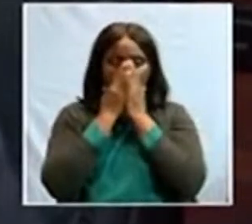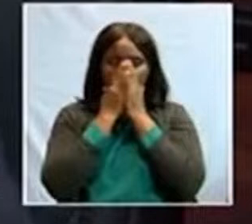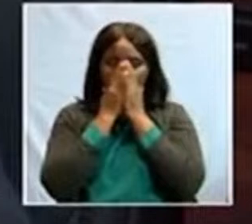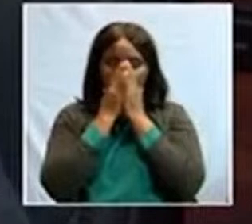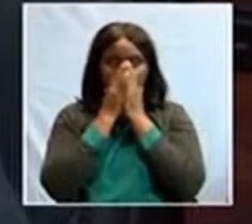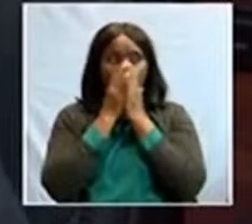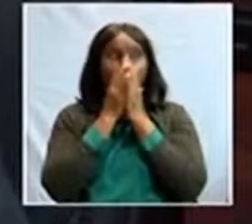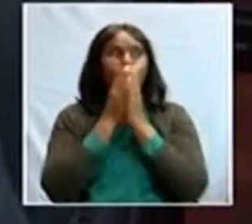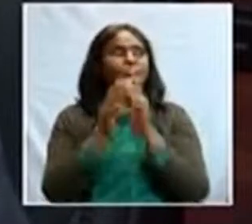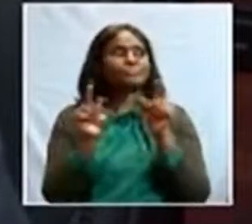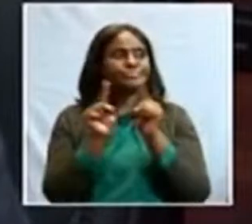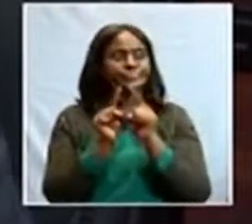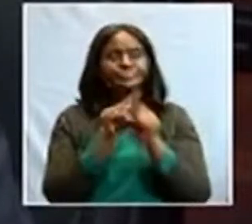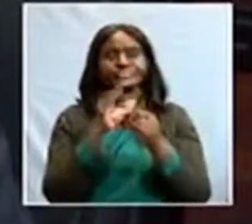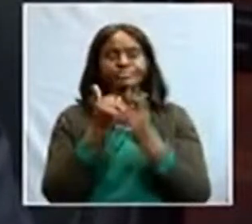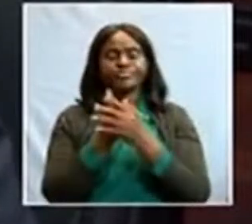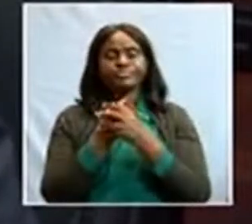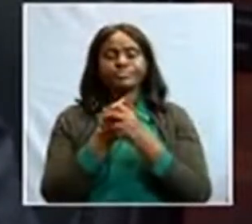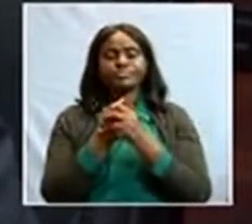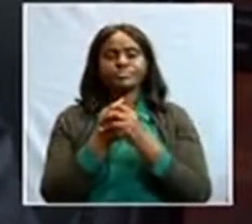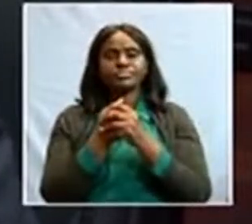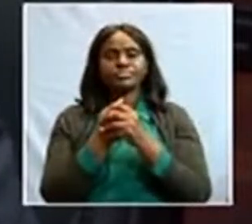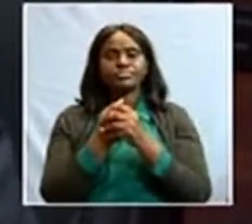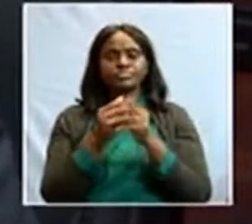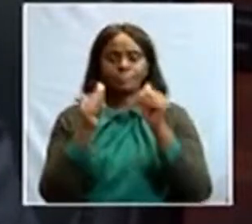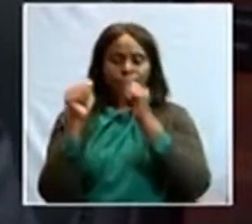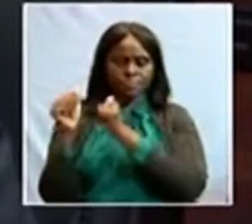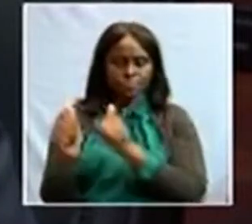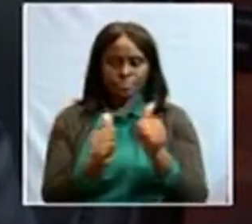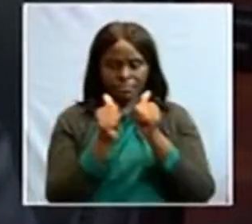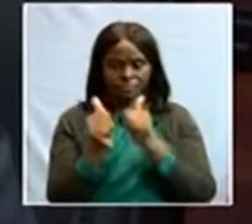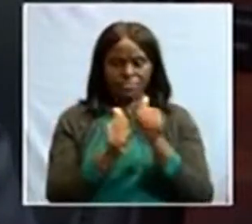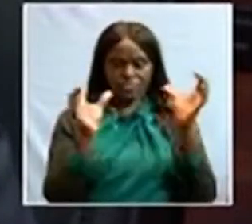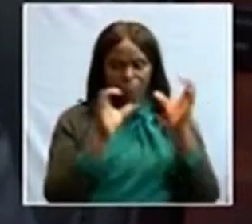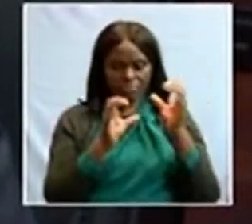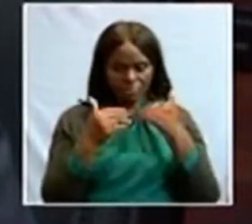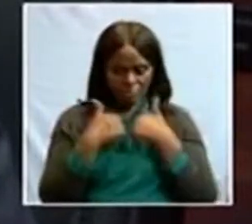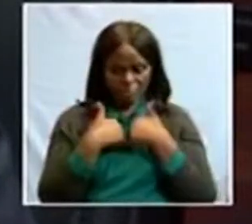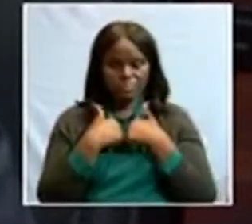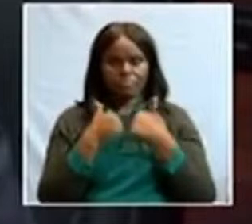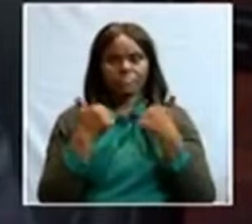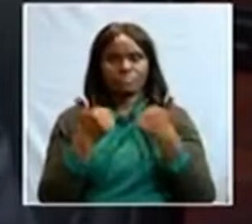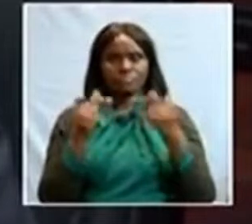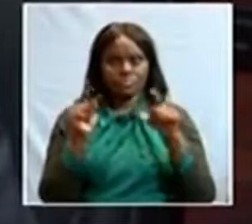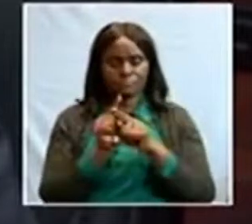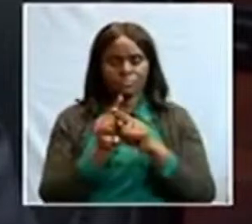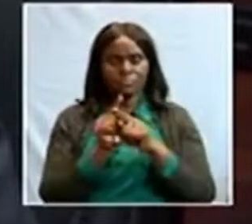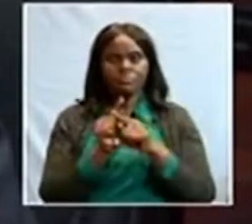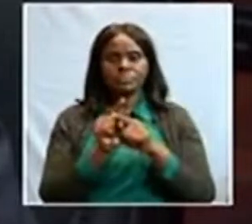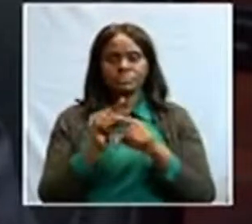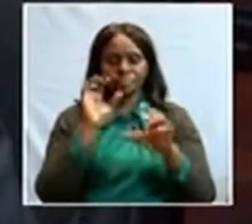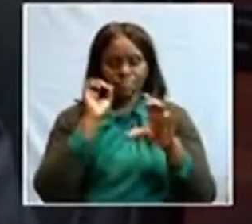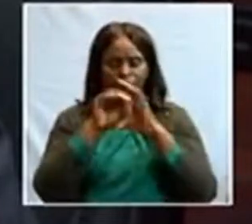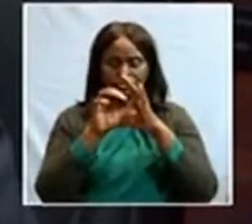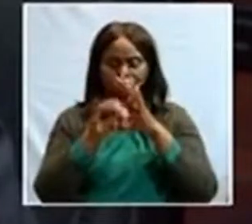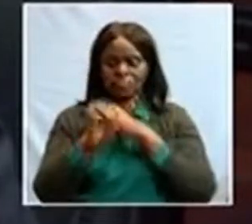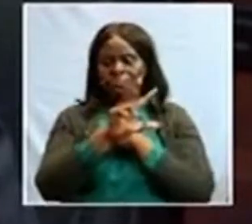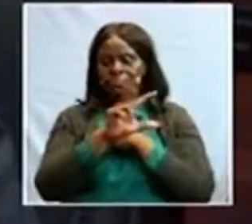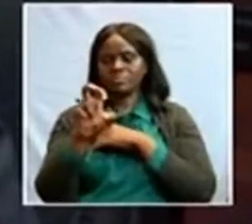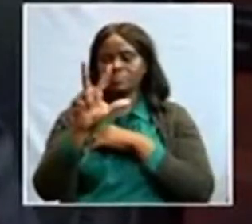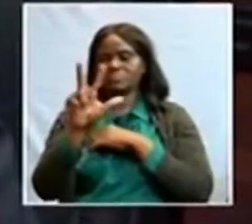You have just said on the action taken that the council has so far limited 332